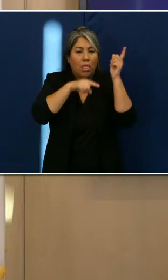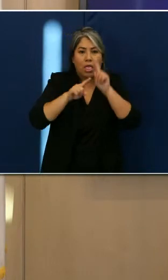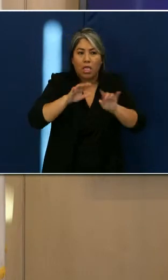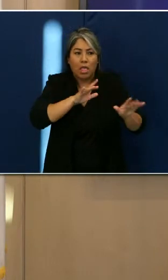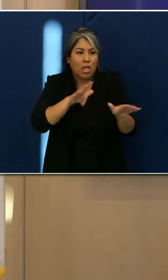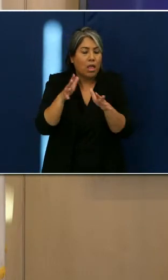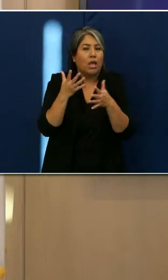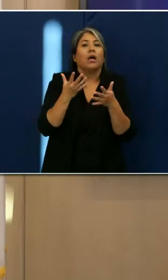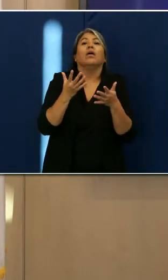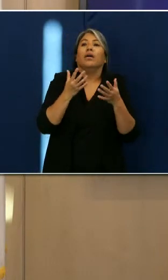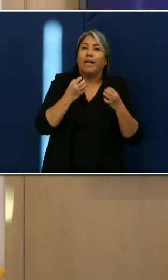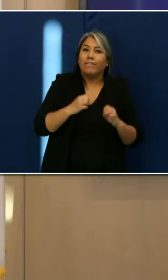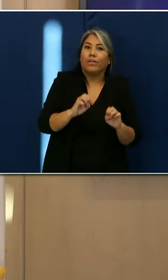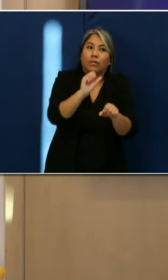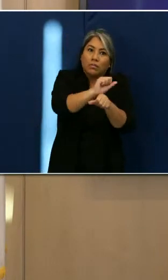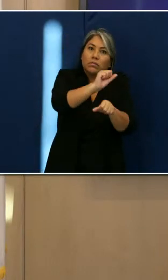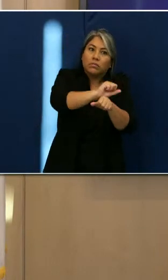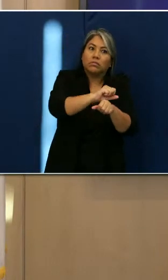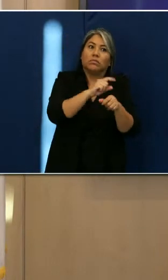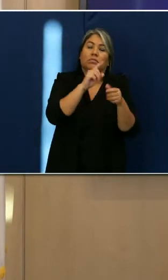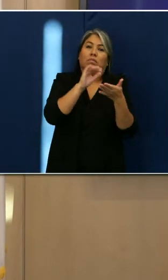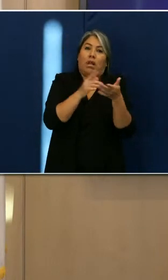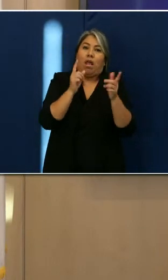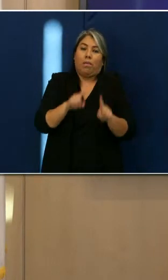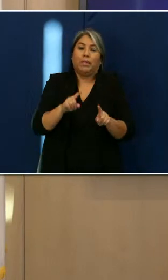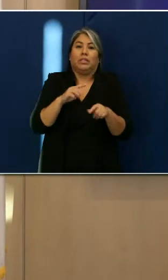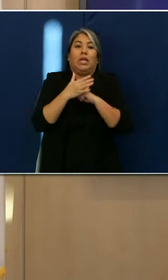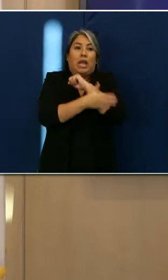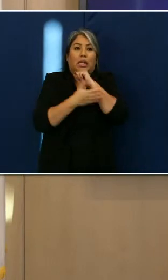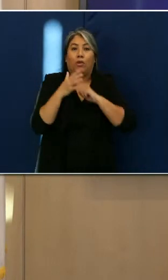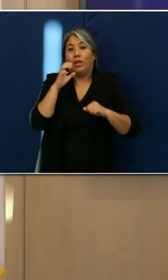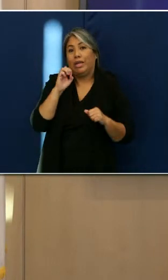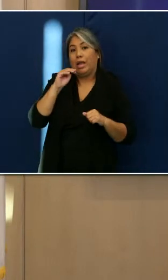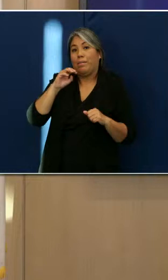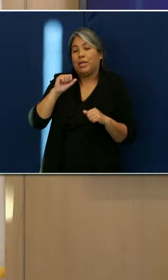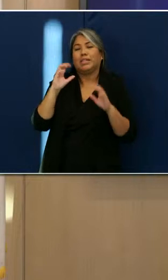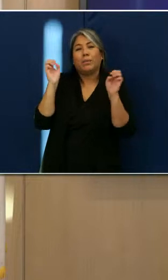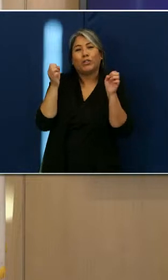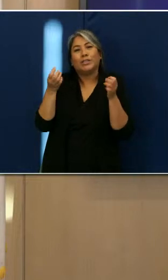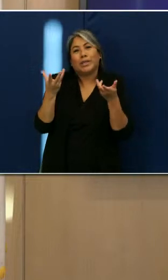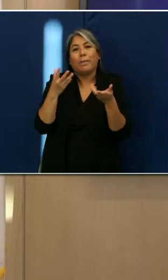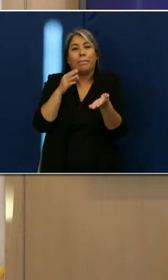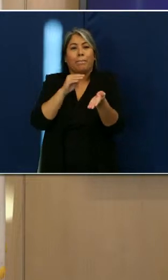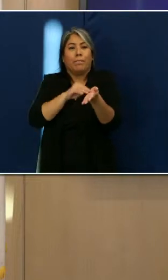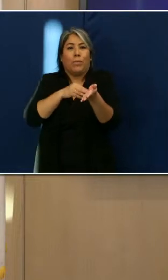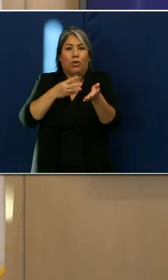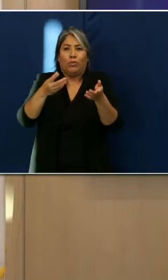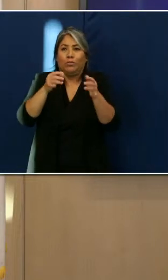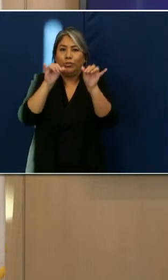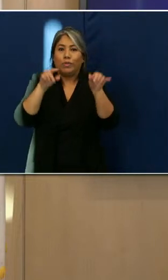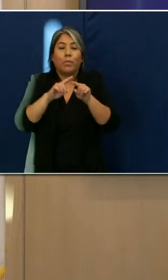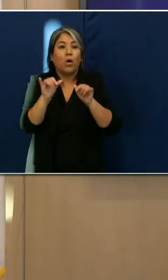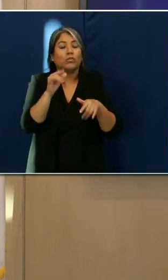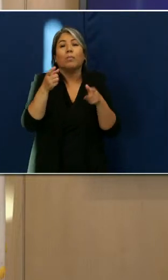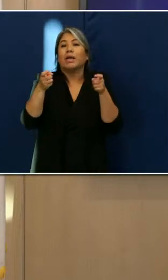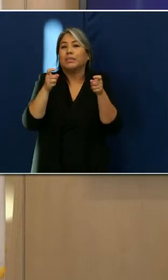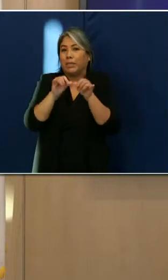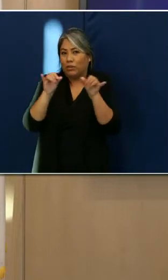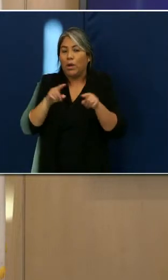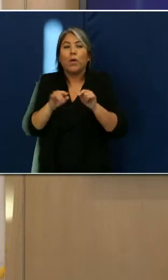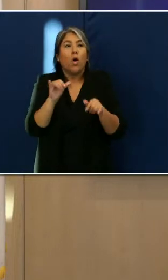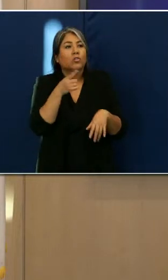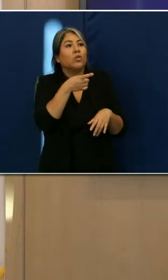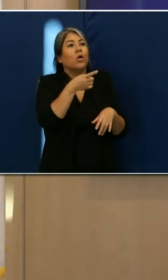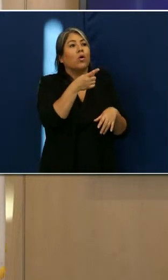that needs to occur both on the county EMS, emergency medical services side, but also between the administrations of the hospitals to make